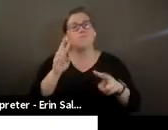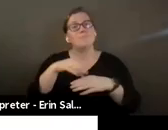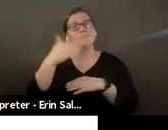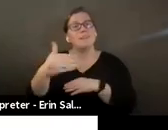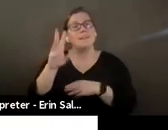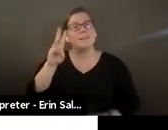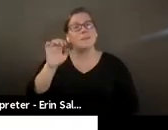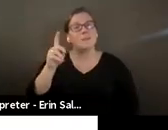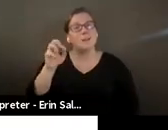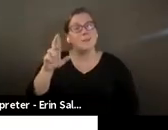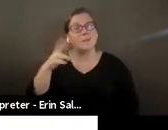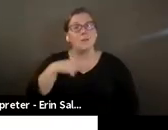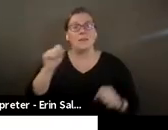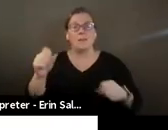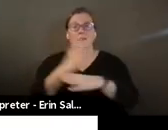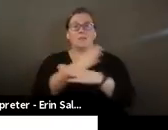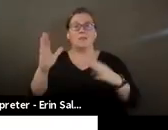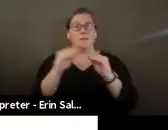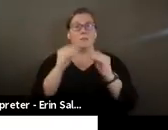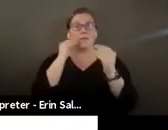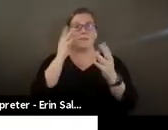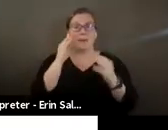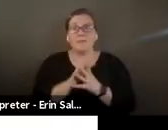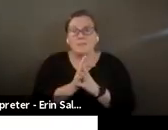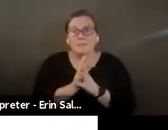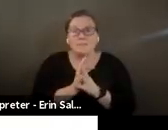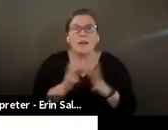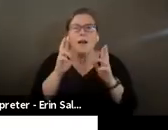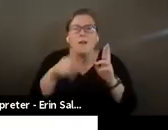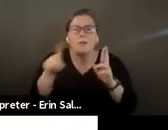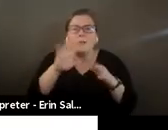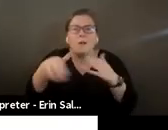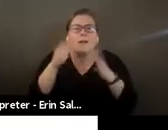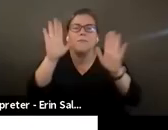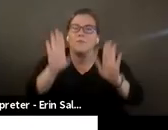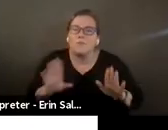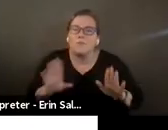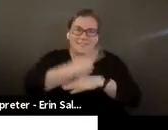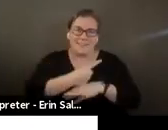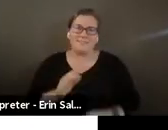we get to share more information. I hope everyone has a great rest of their day.